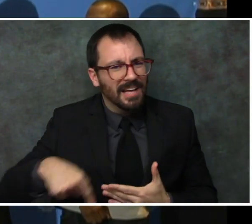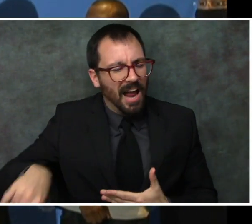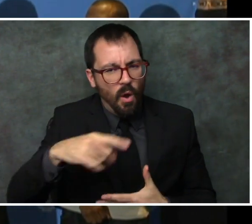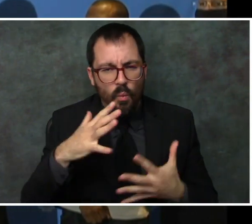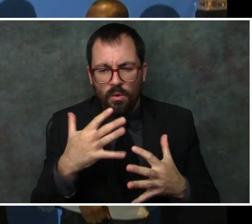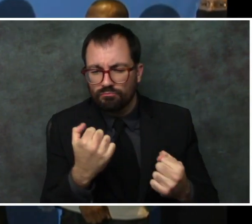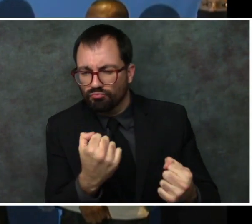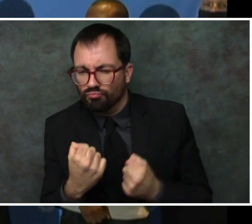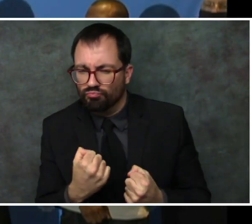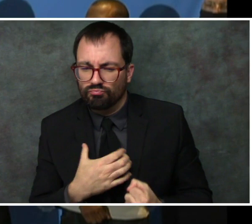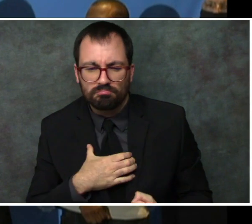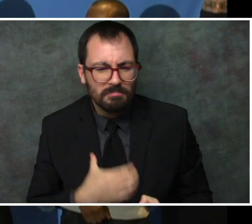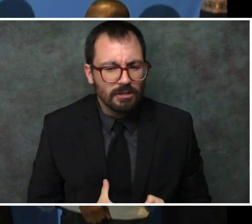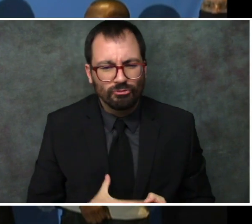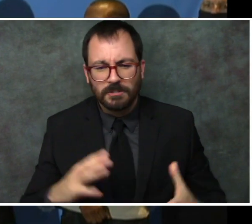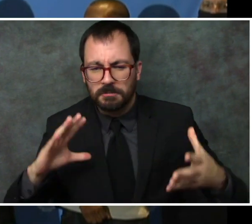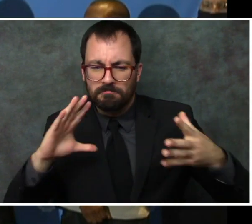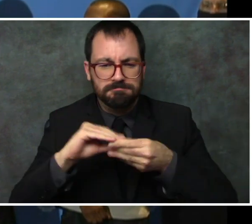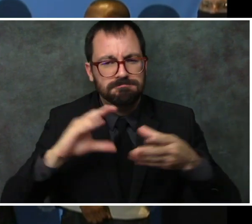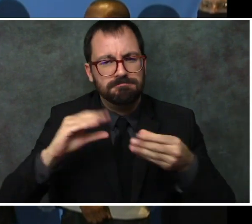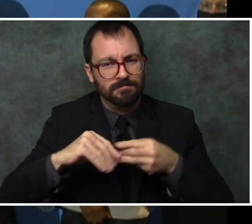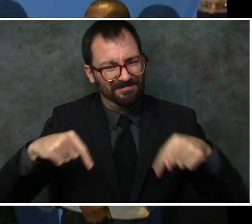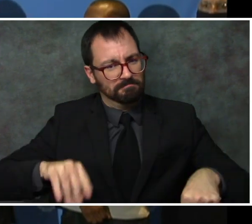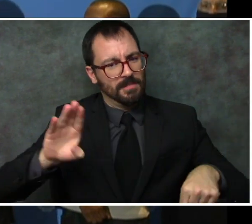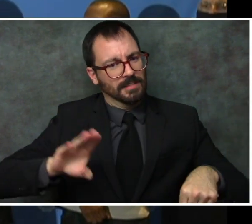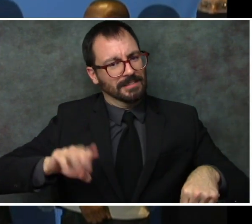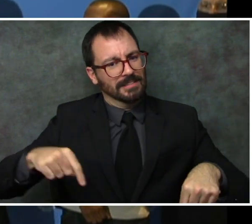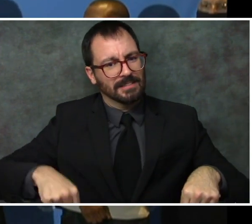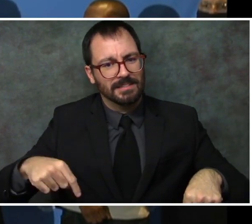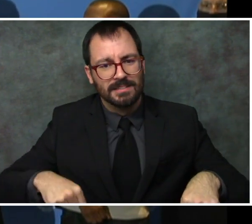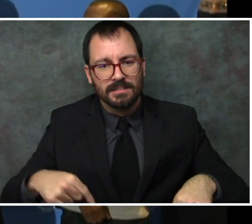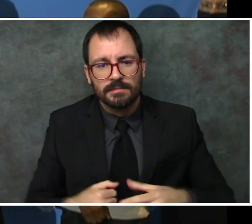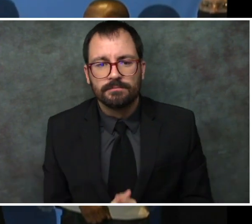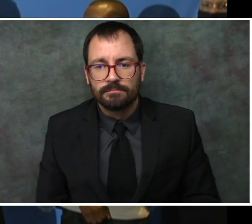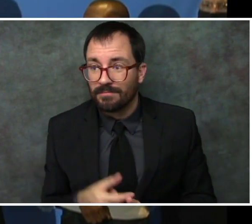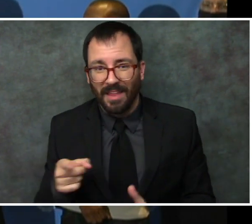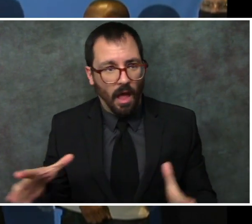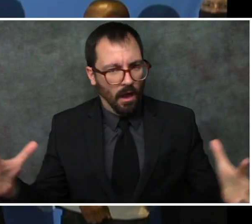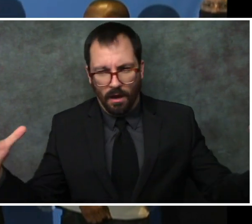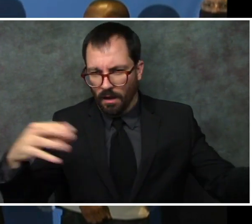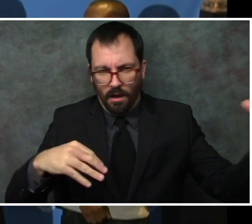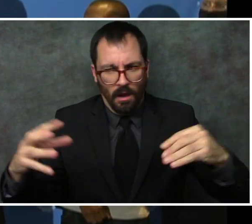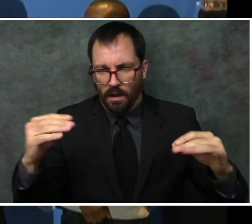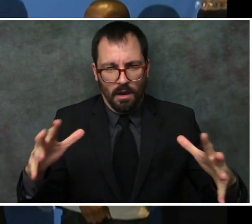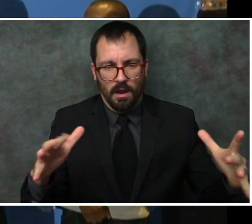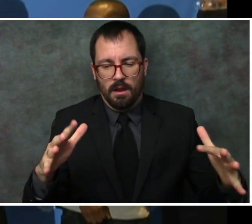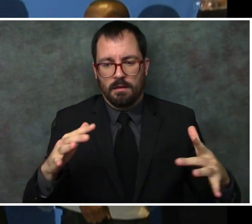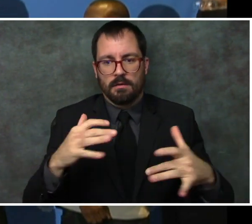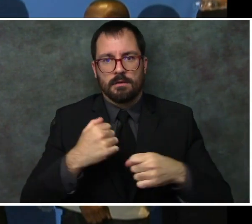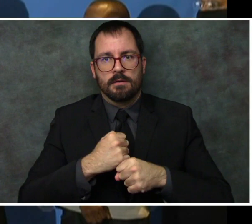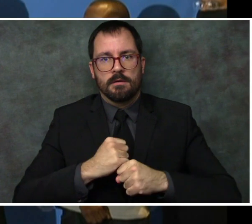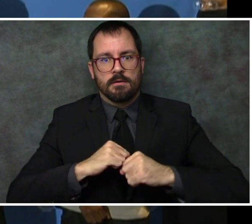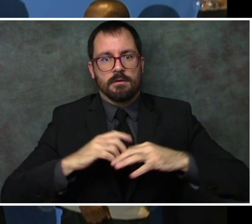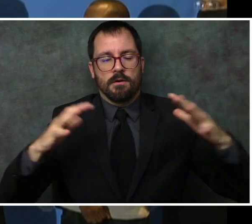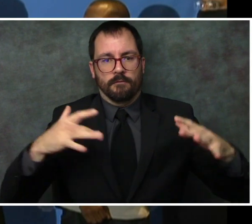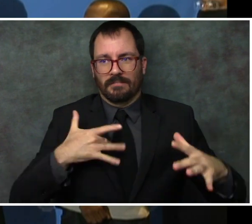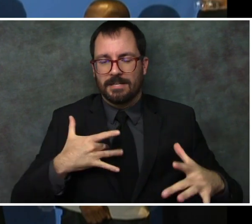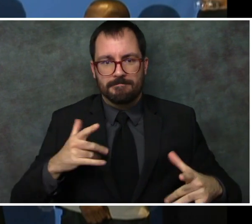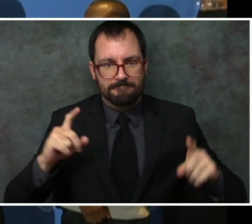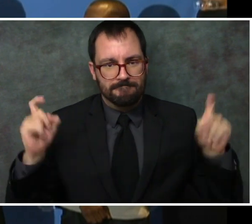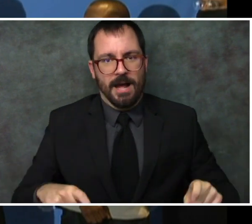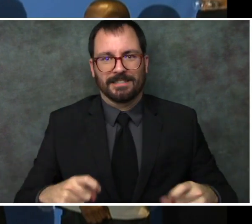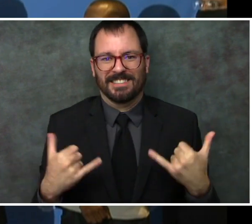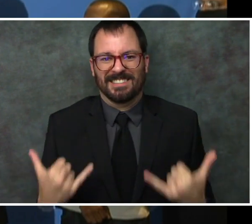create a new sense of urgency. I'll repeat what I said since then. This time,